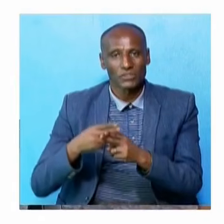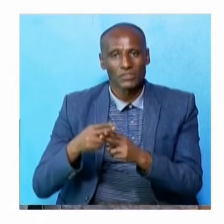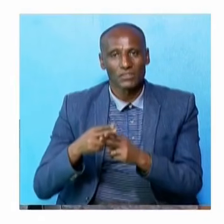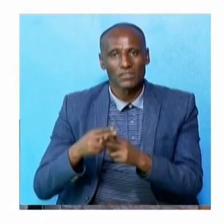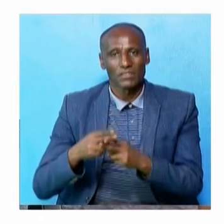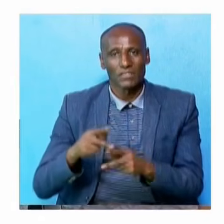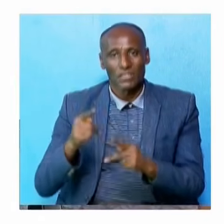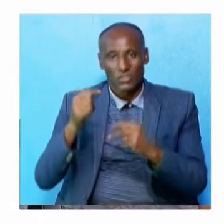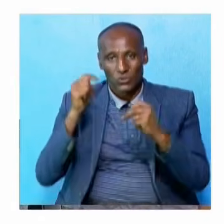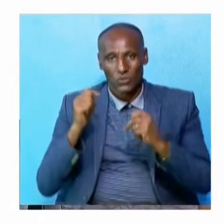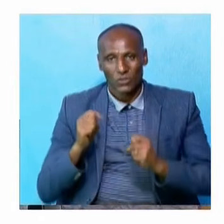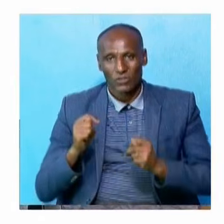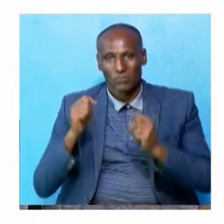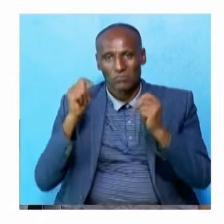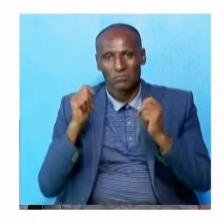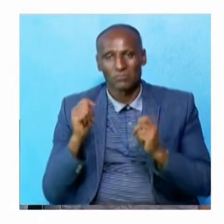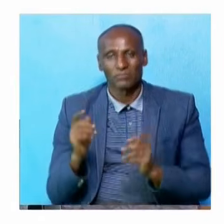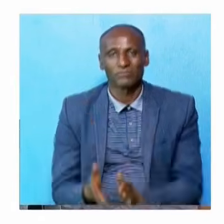story.